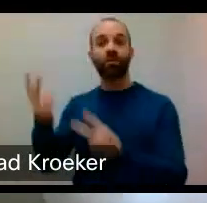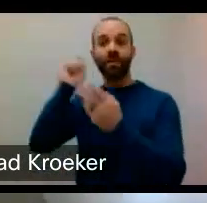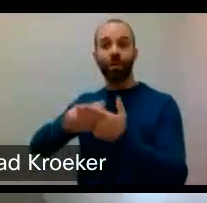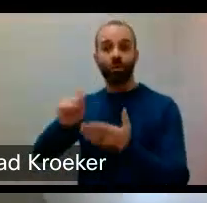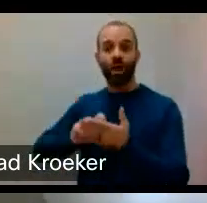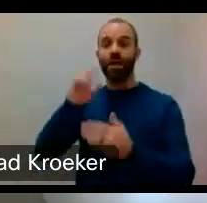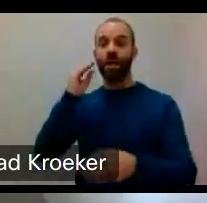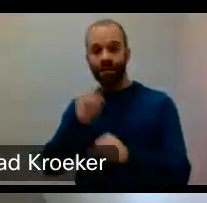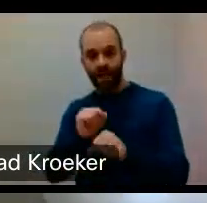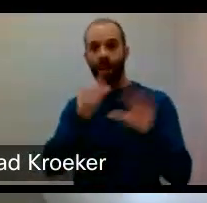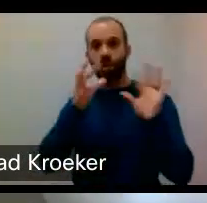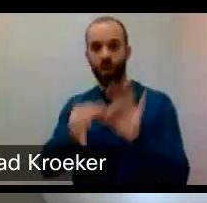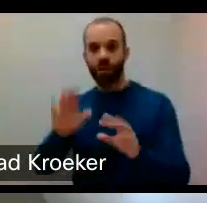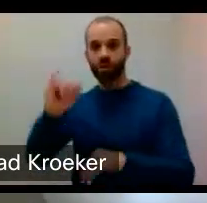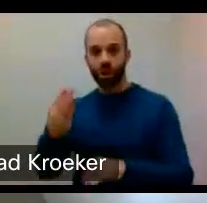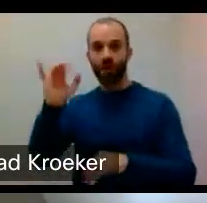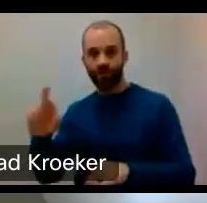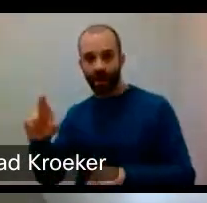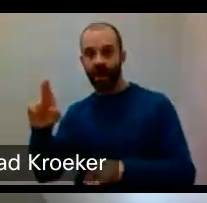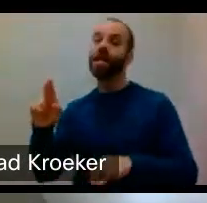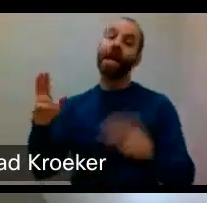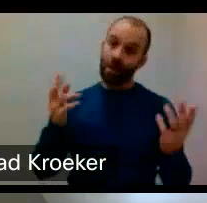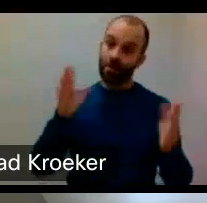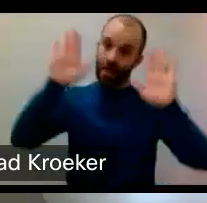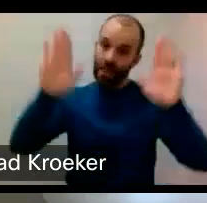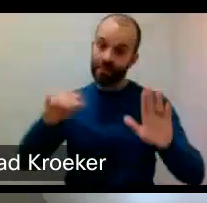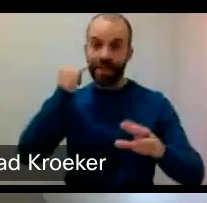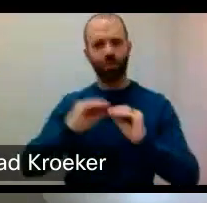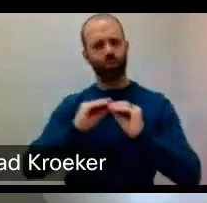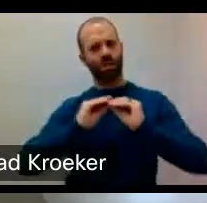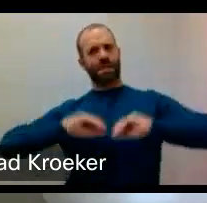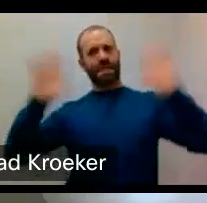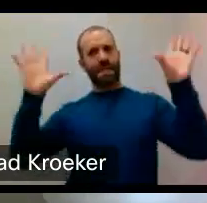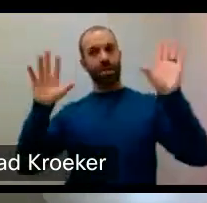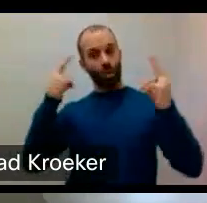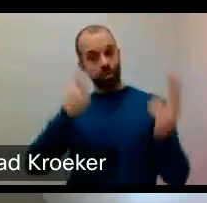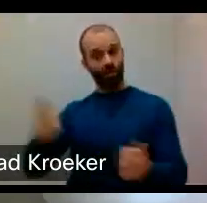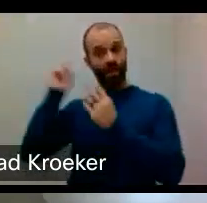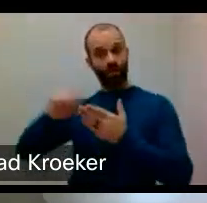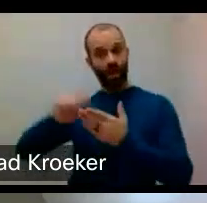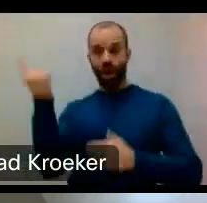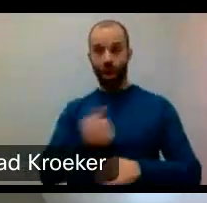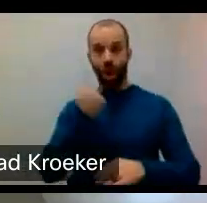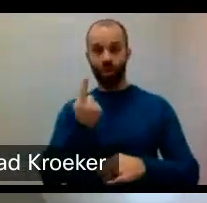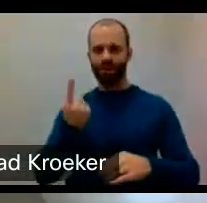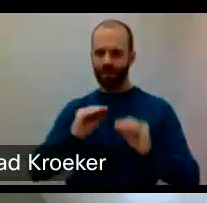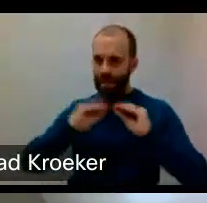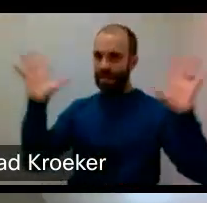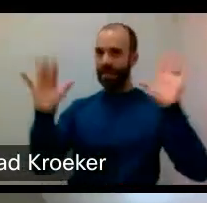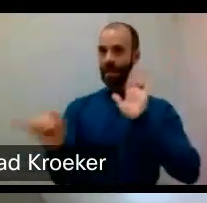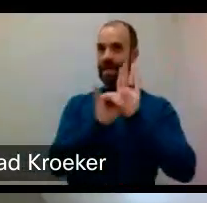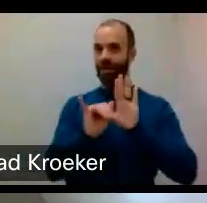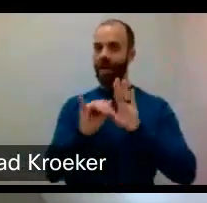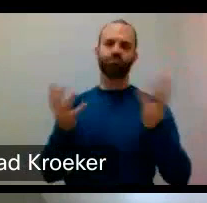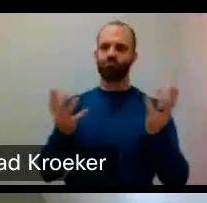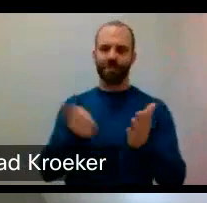job fair. That would be really lovely if they would make it really, really clear like that all of the time. But the reality is that we